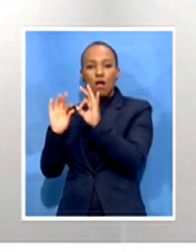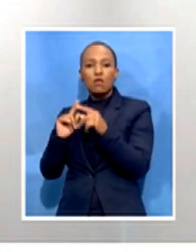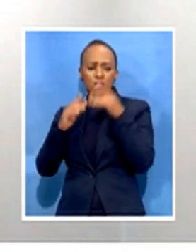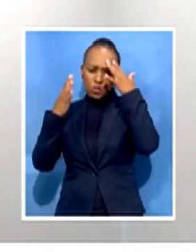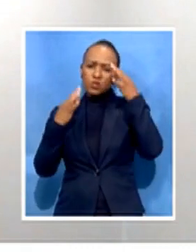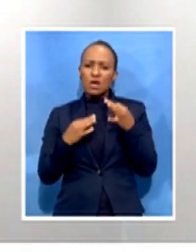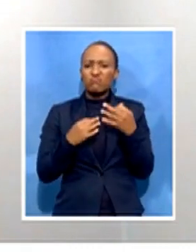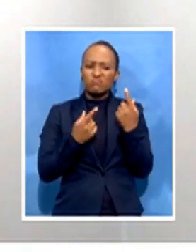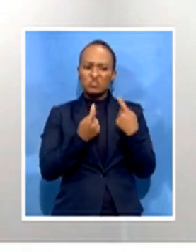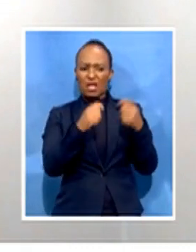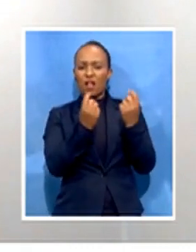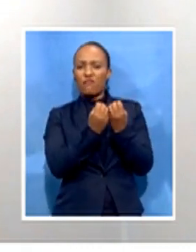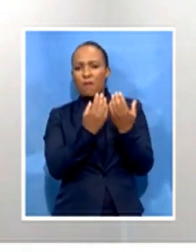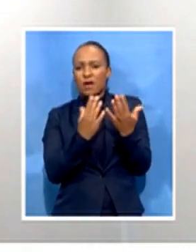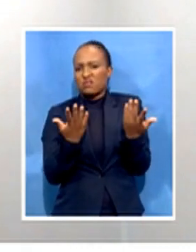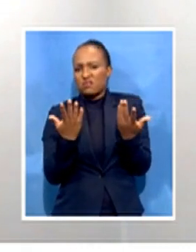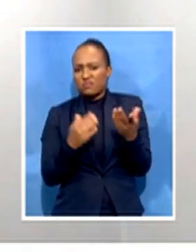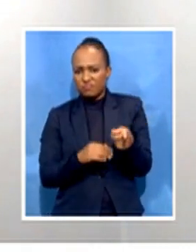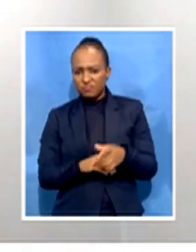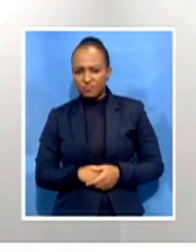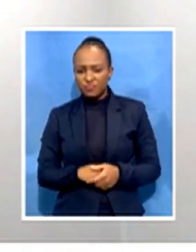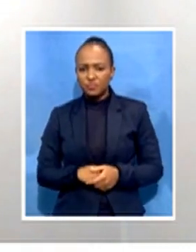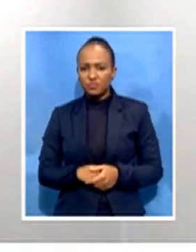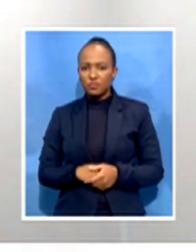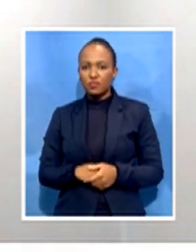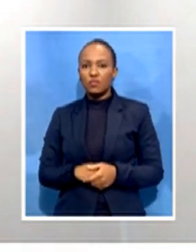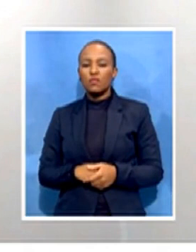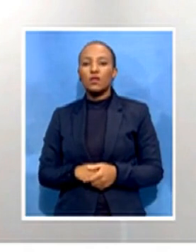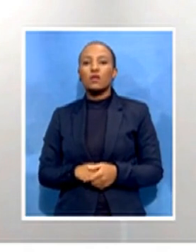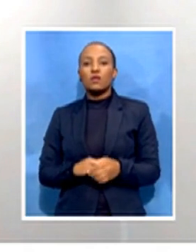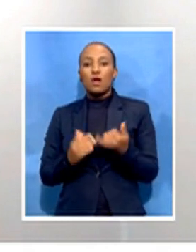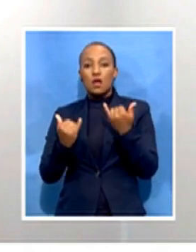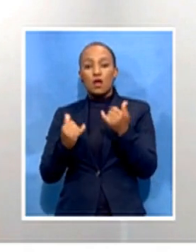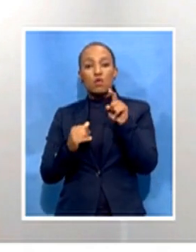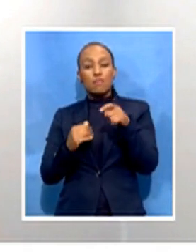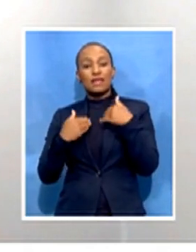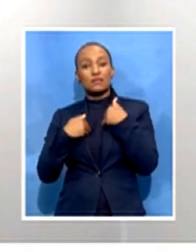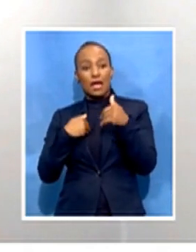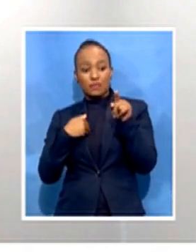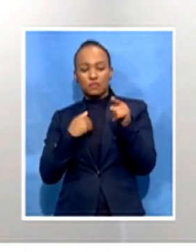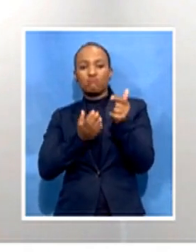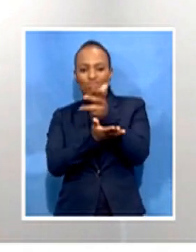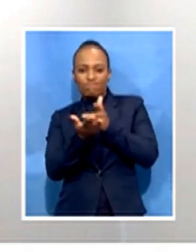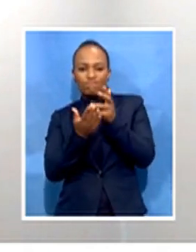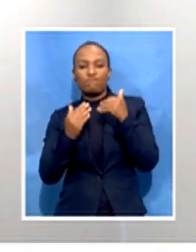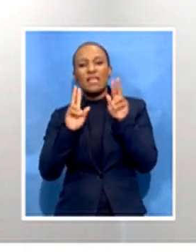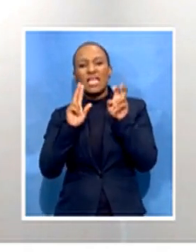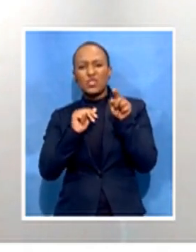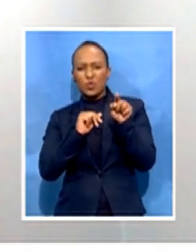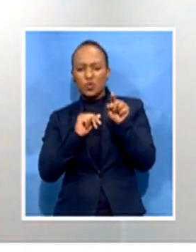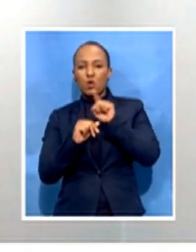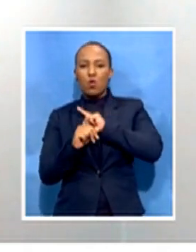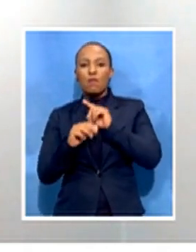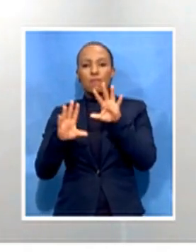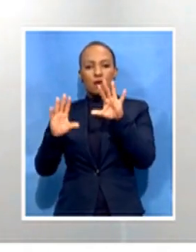products at. And we have to start tackling those issues. And I agree with many of the views of the panelists that we